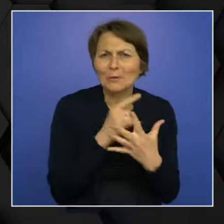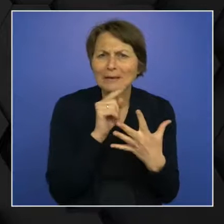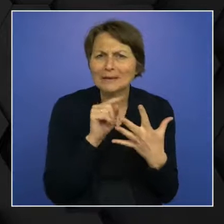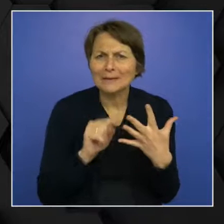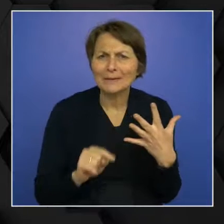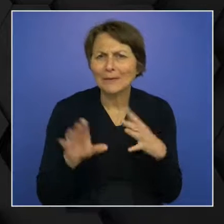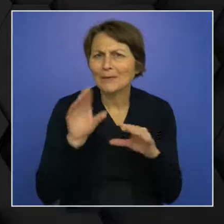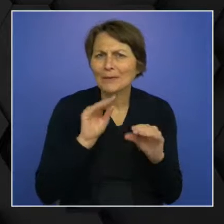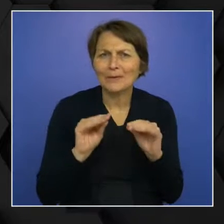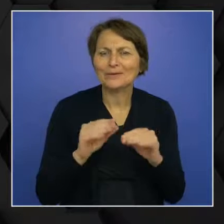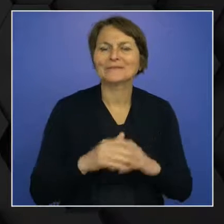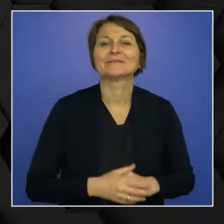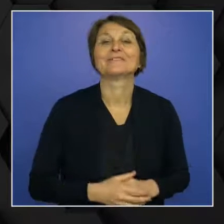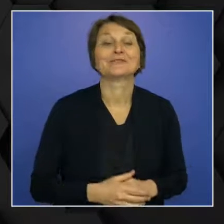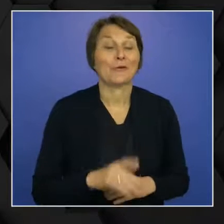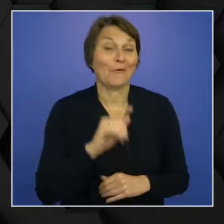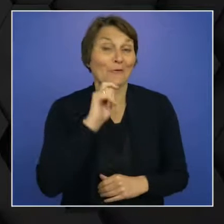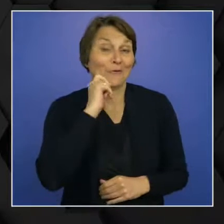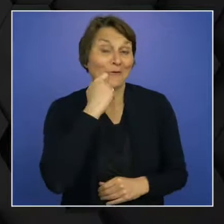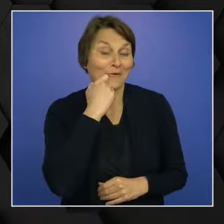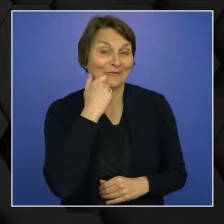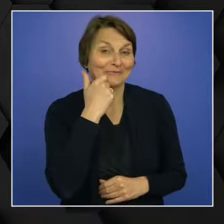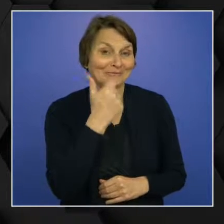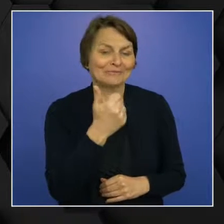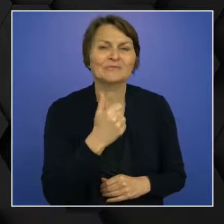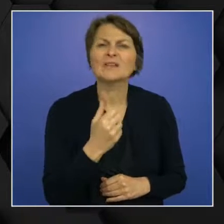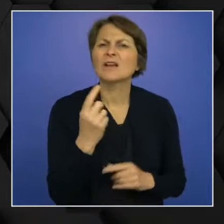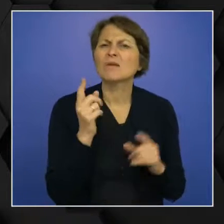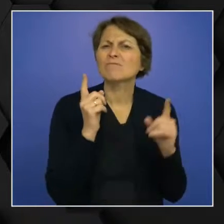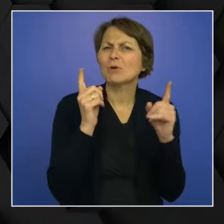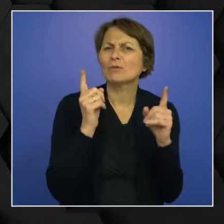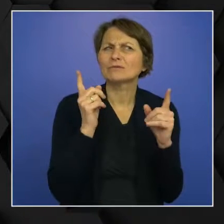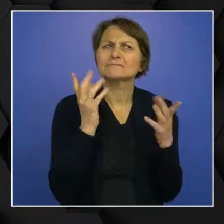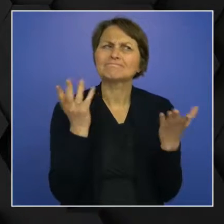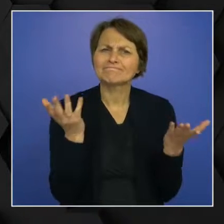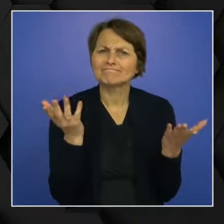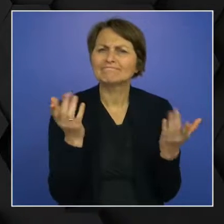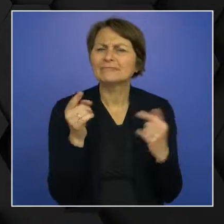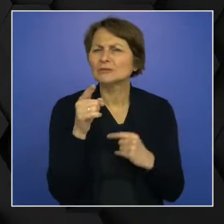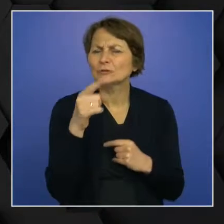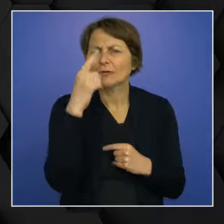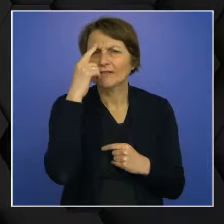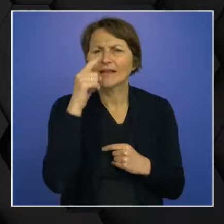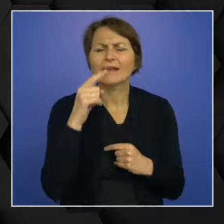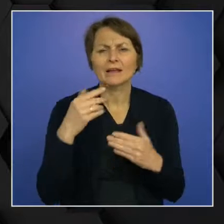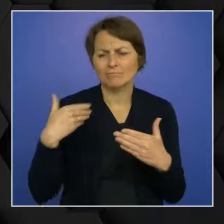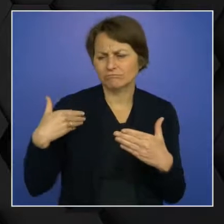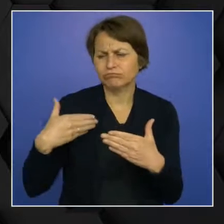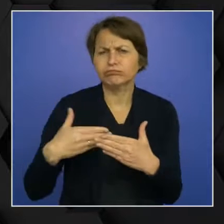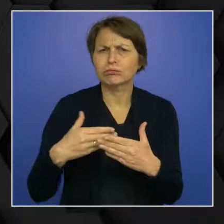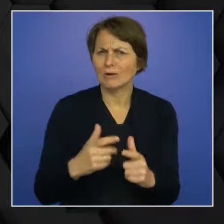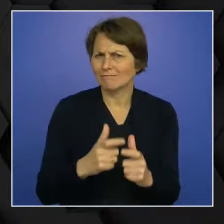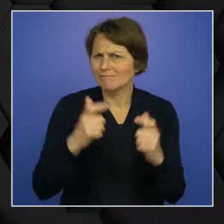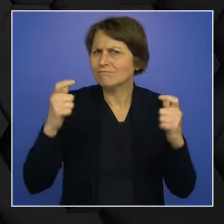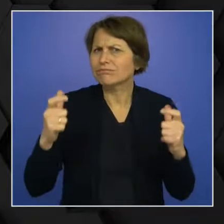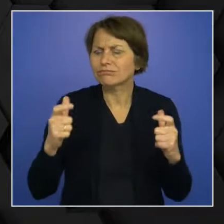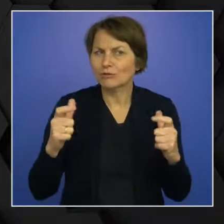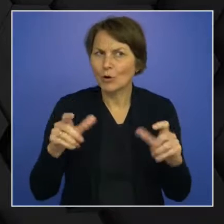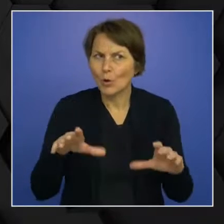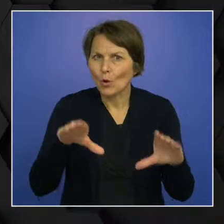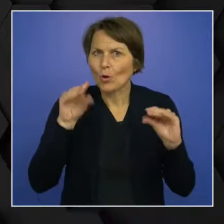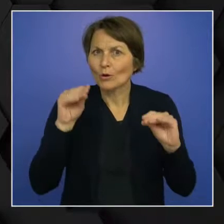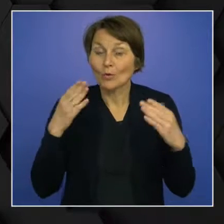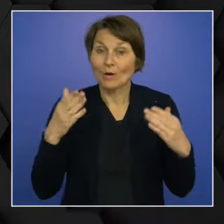for. This is so cool. So both of you, what are some major learnings you've had through putting on these